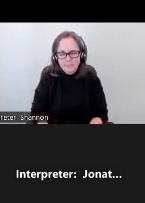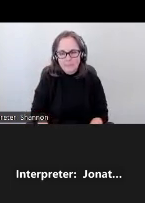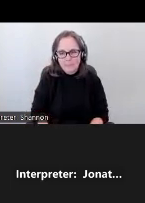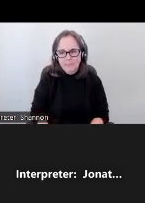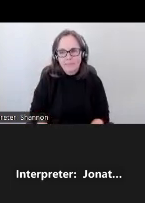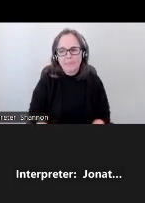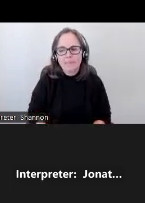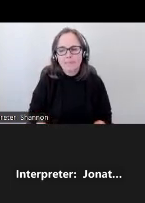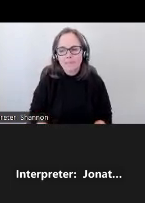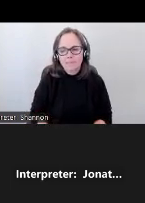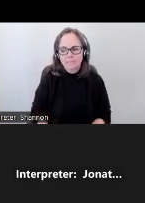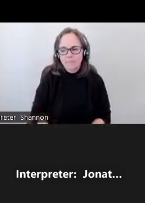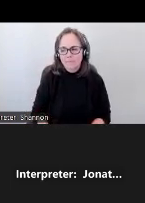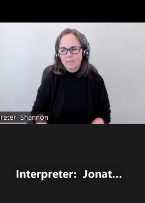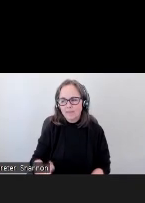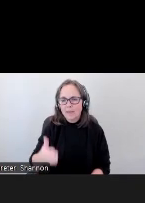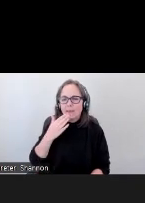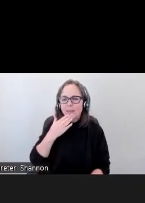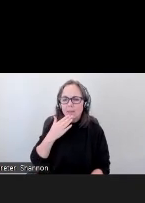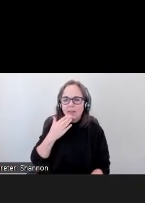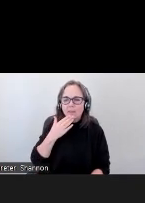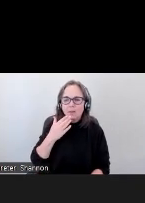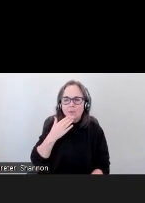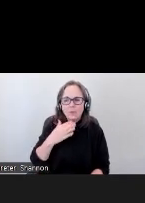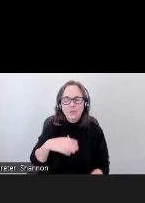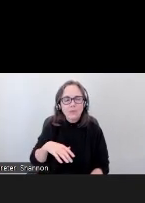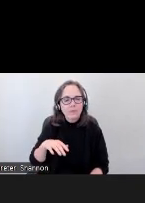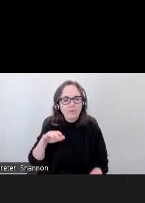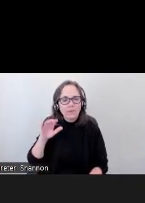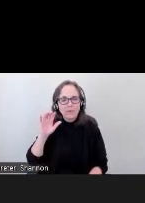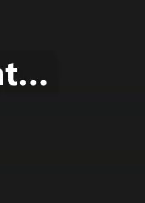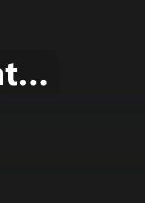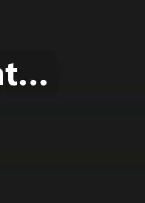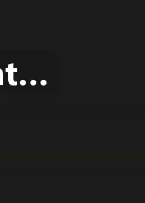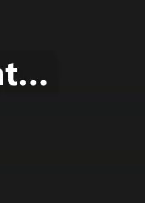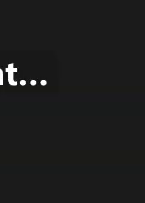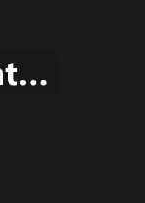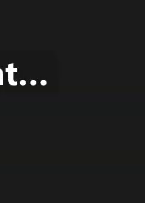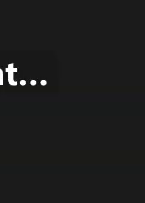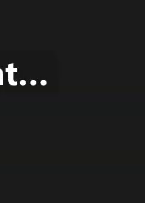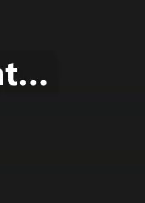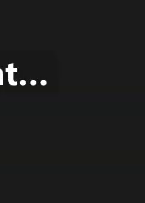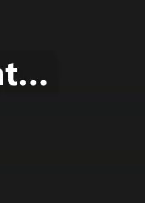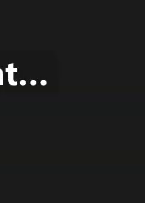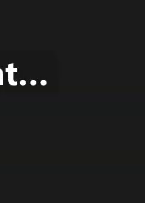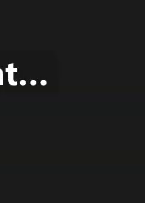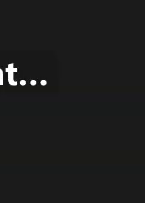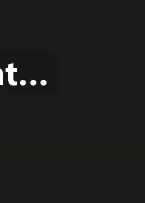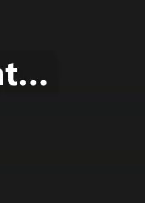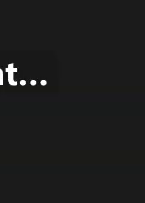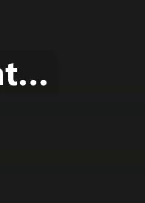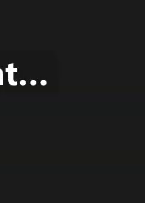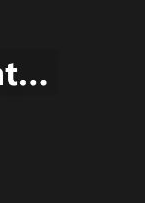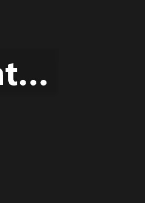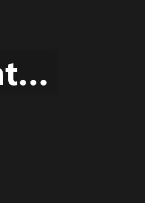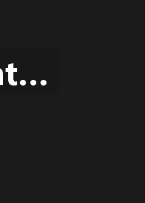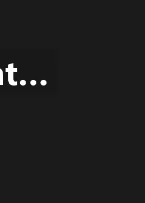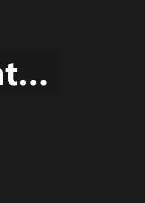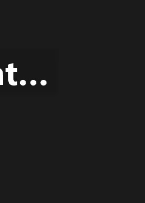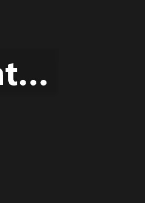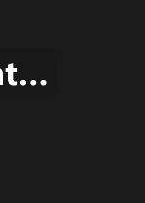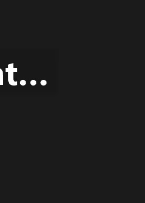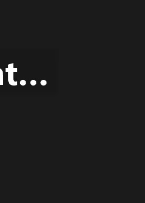Well, thank you, Dr. Dhimal. That was such a great presentation, and just appreciate your